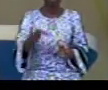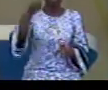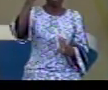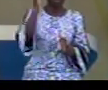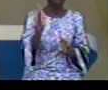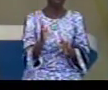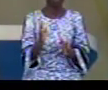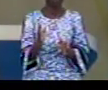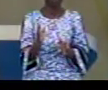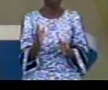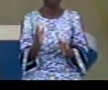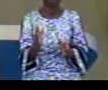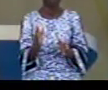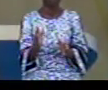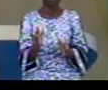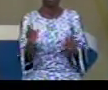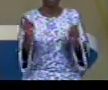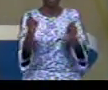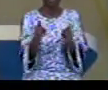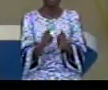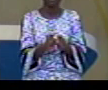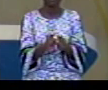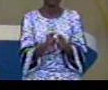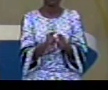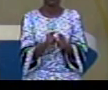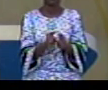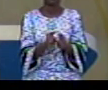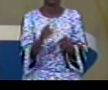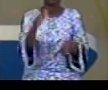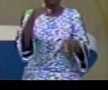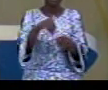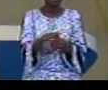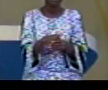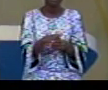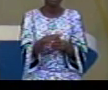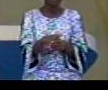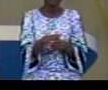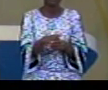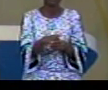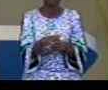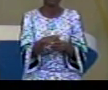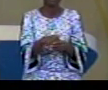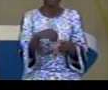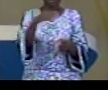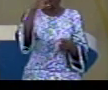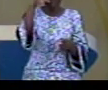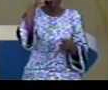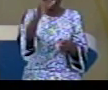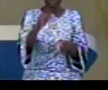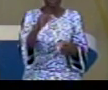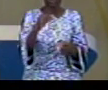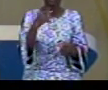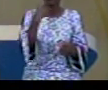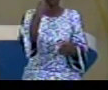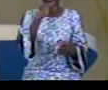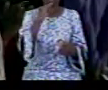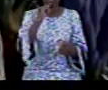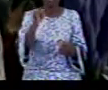Christ. Genius in secular world of mathematics, here with us,